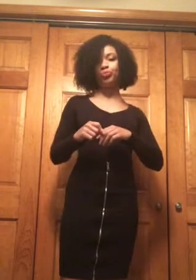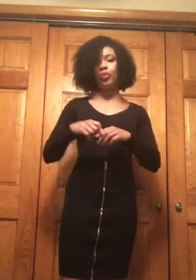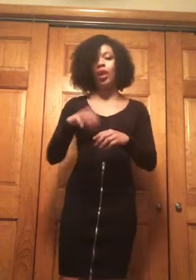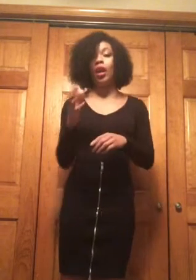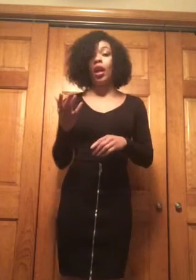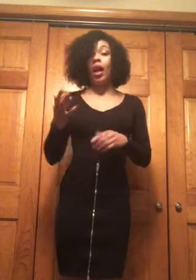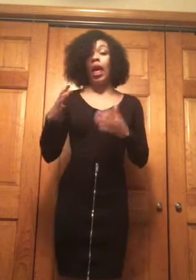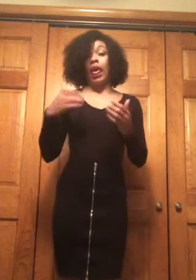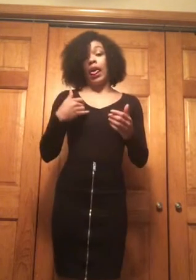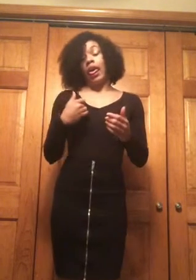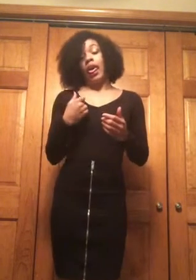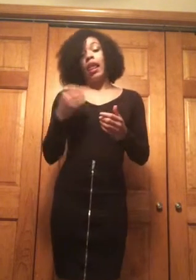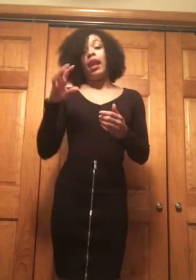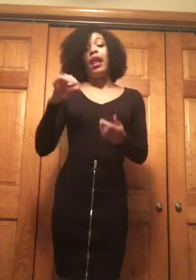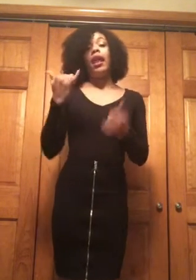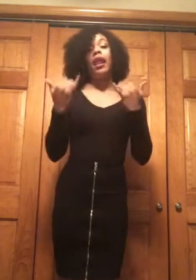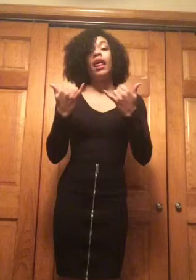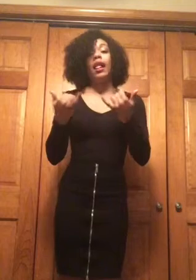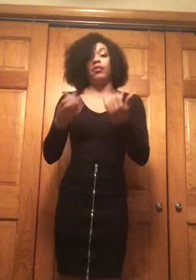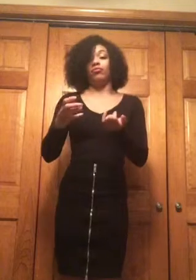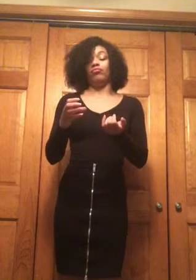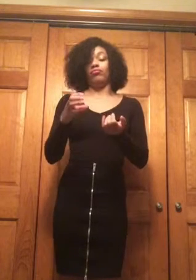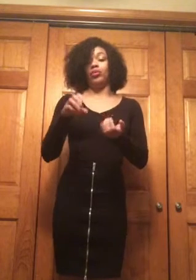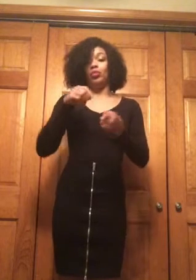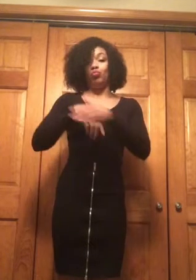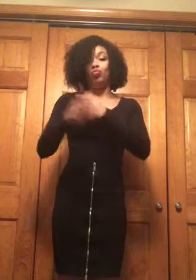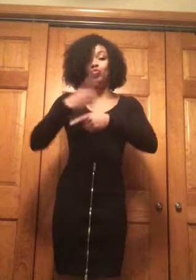so we open up my presents and we have my birthday cake.